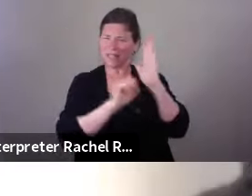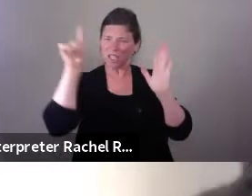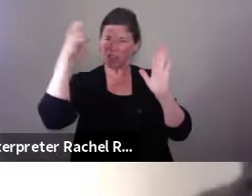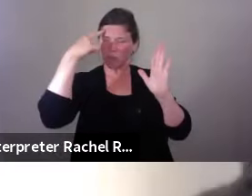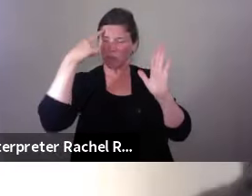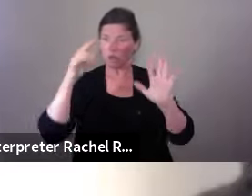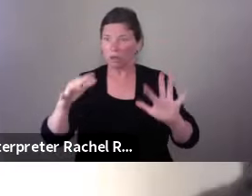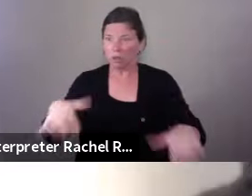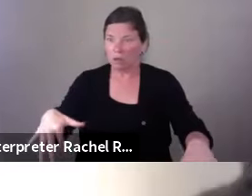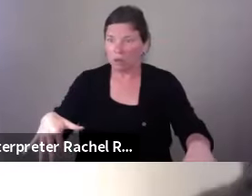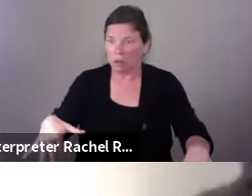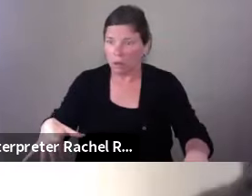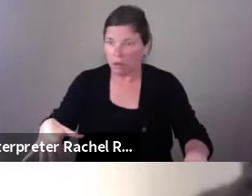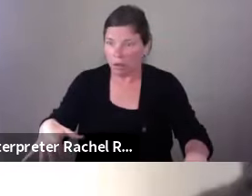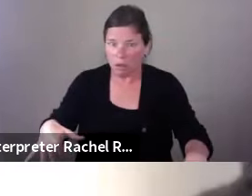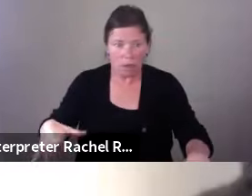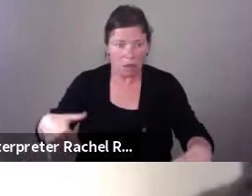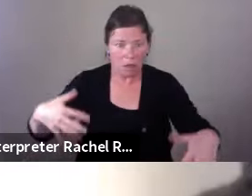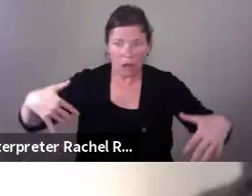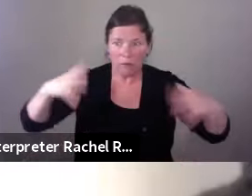level of speaking in my life.